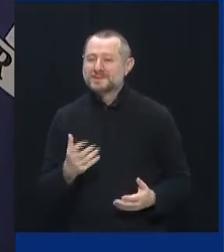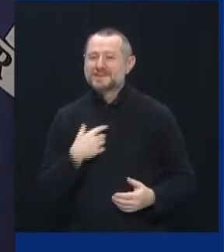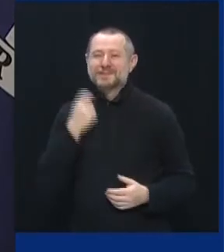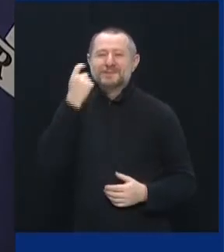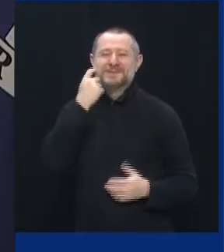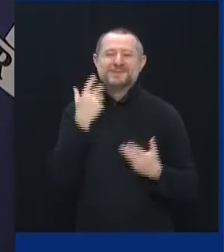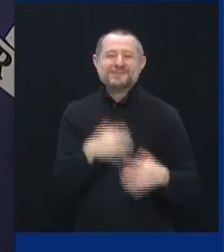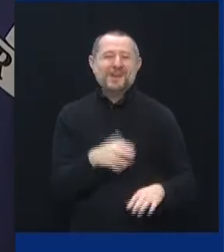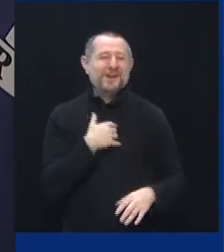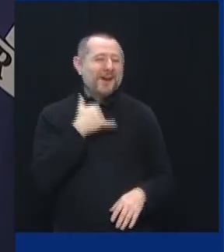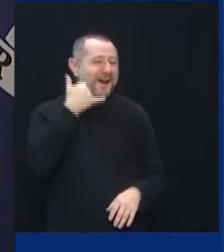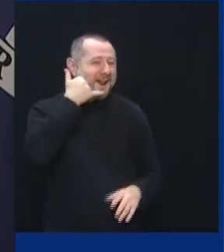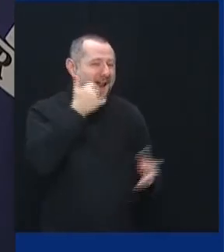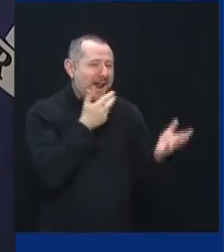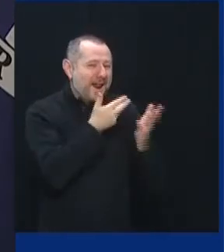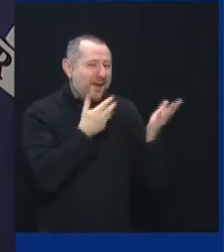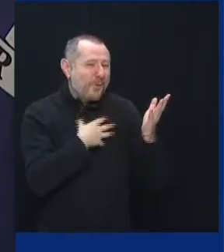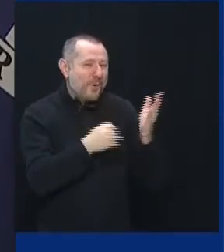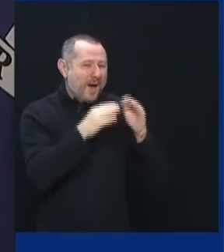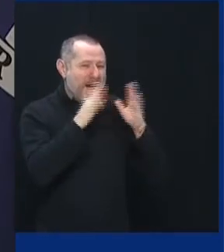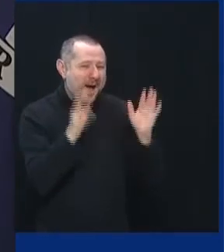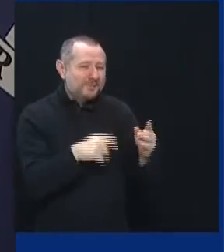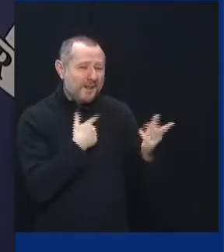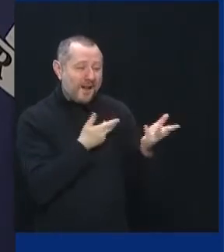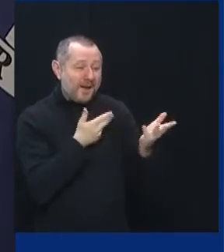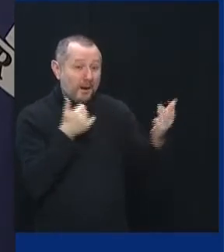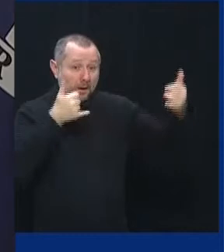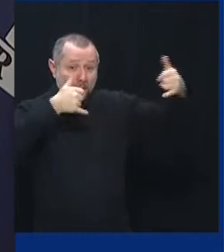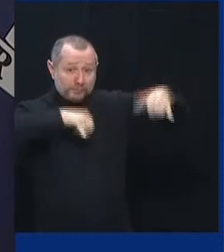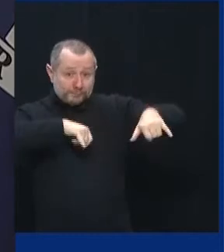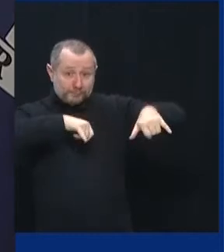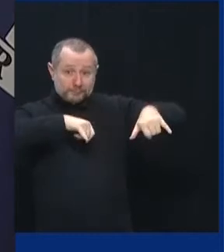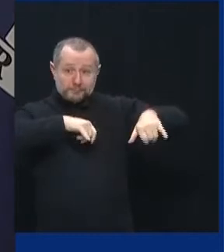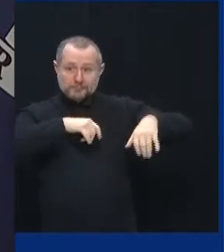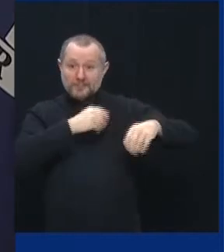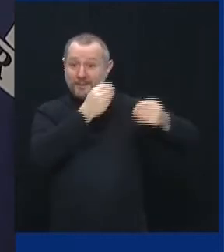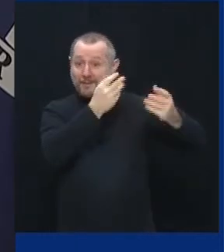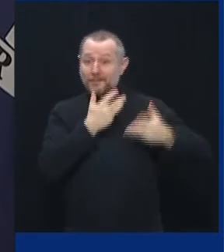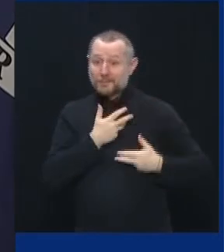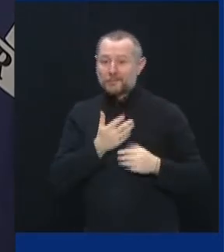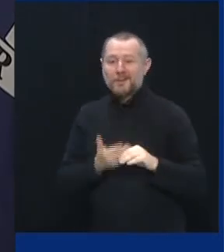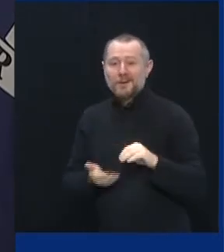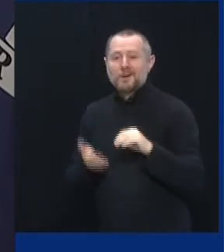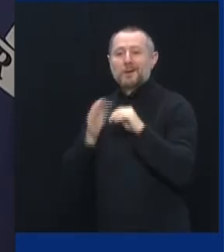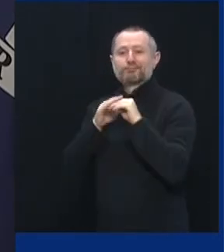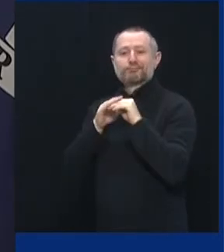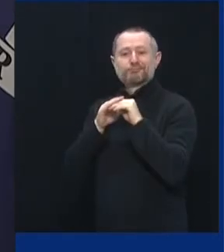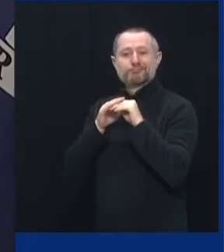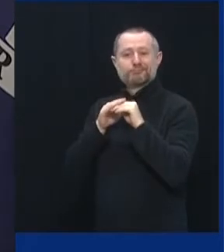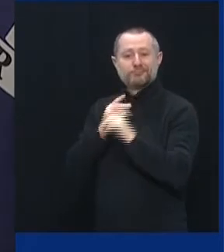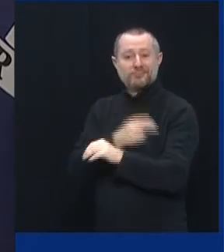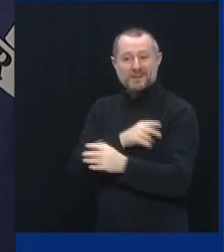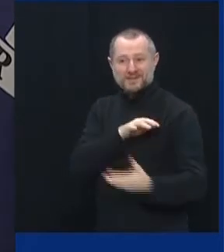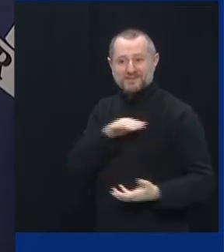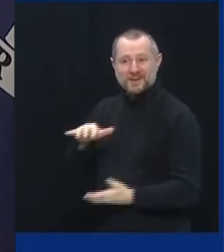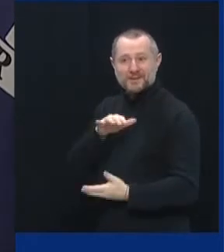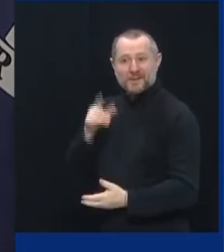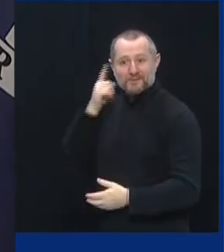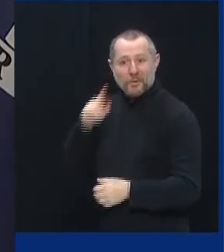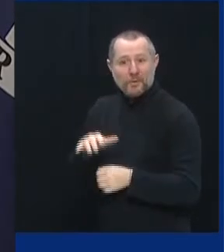House, and we're getting more. We're getting more for the local governments, and we're getting more for the